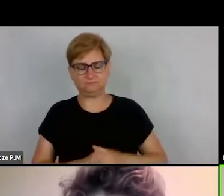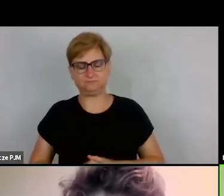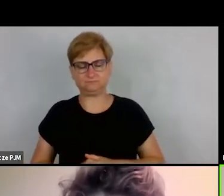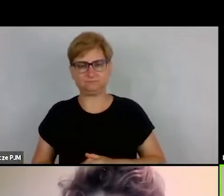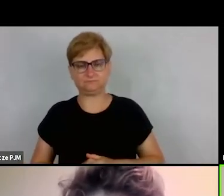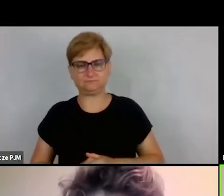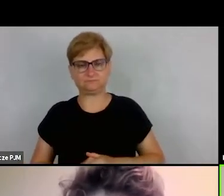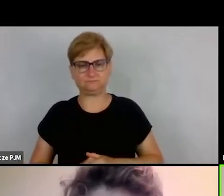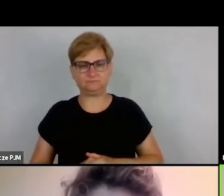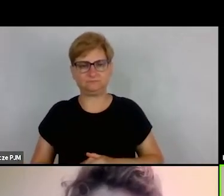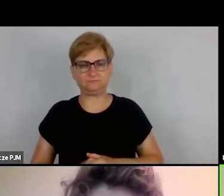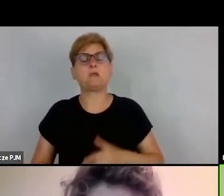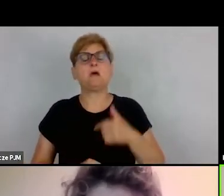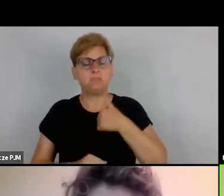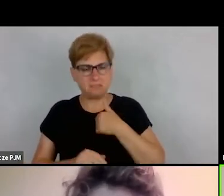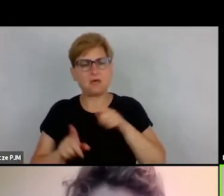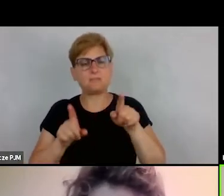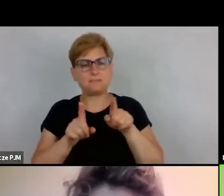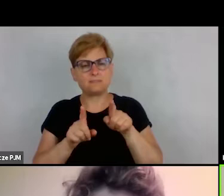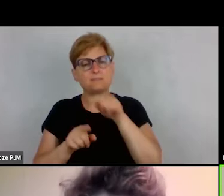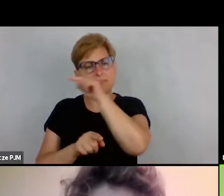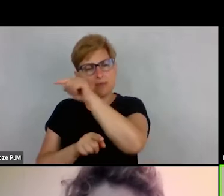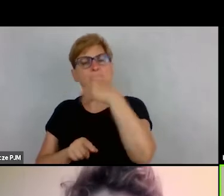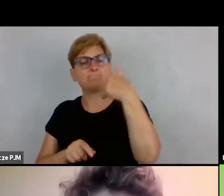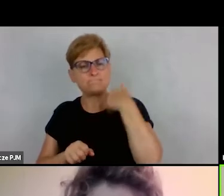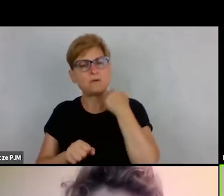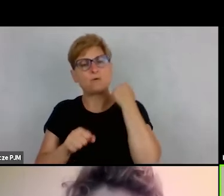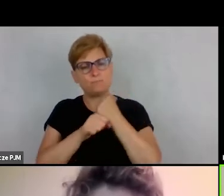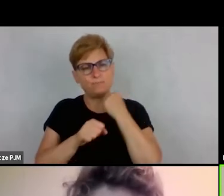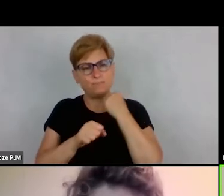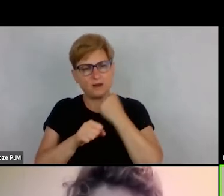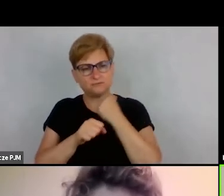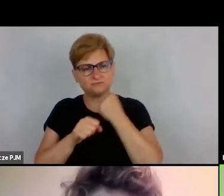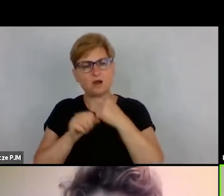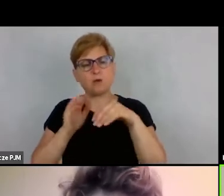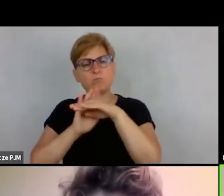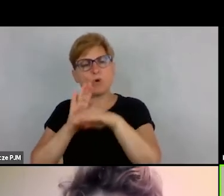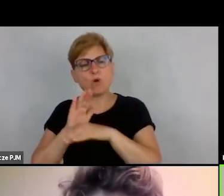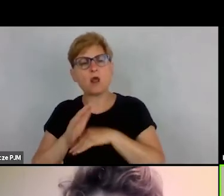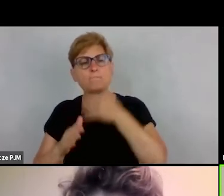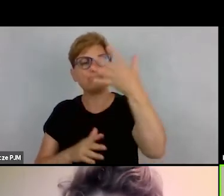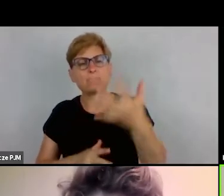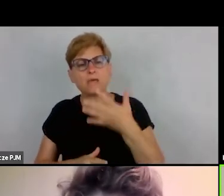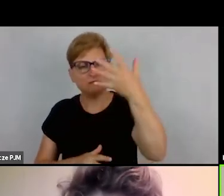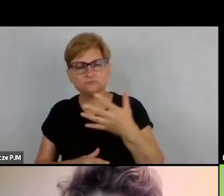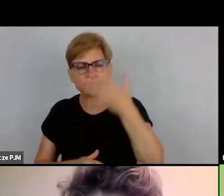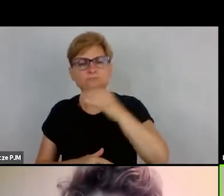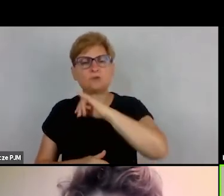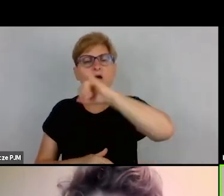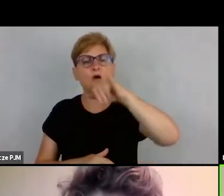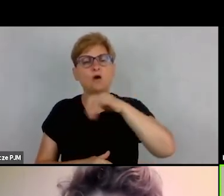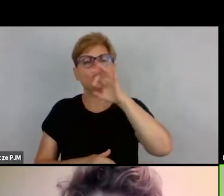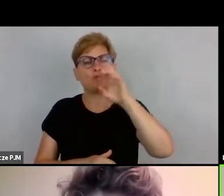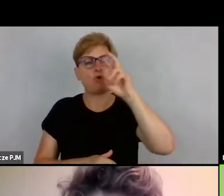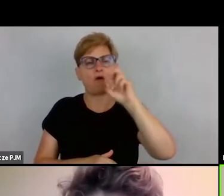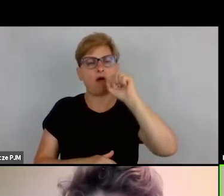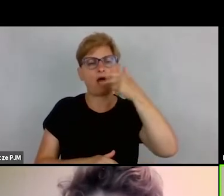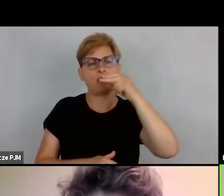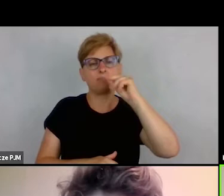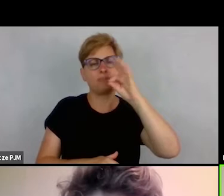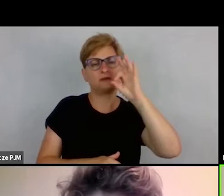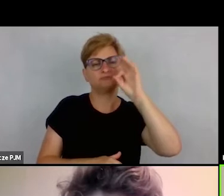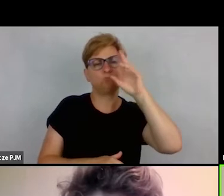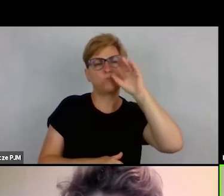I set up the office in Johannesburg, moving back from San Francisco at that point. And it